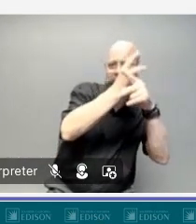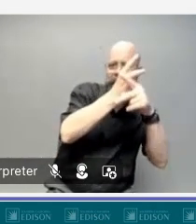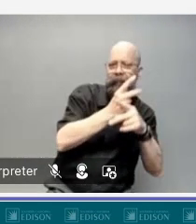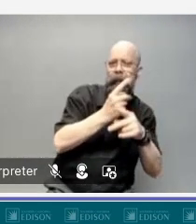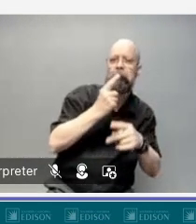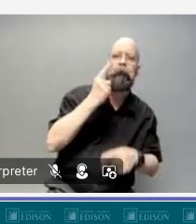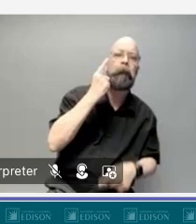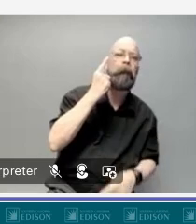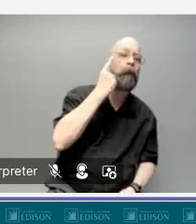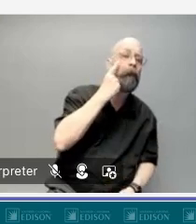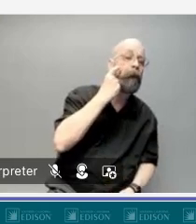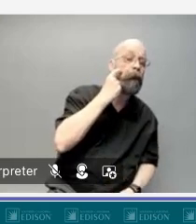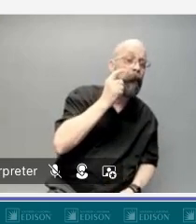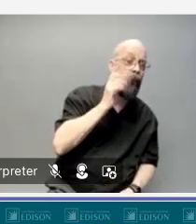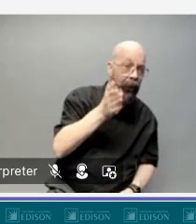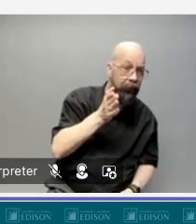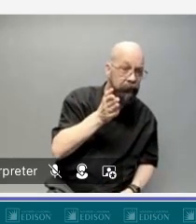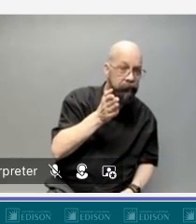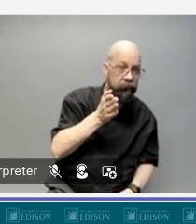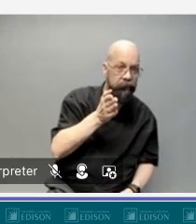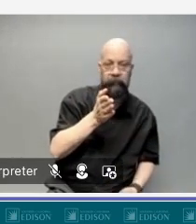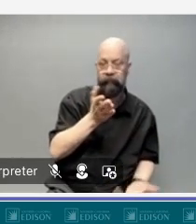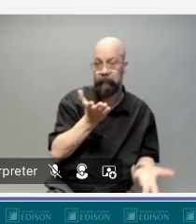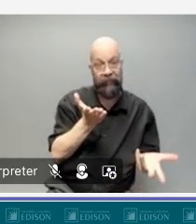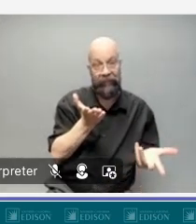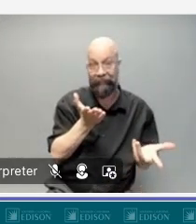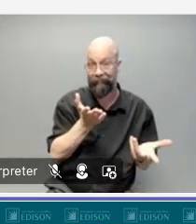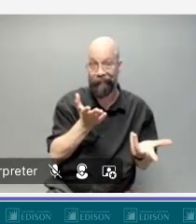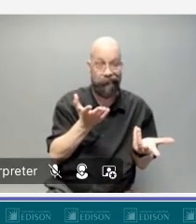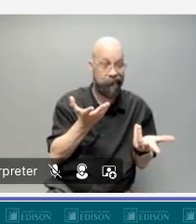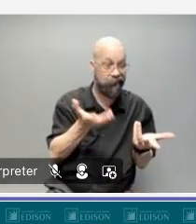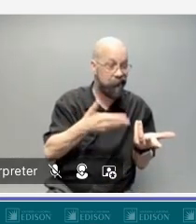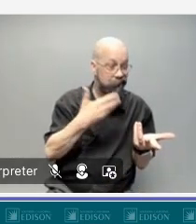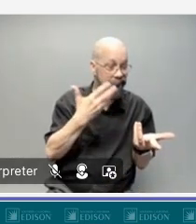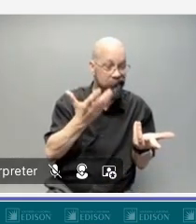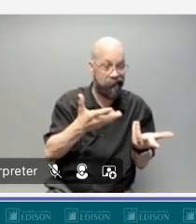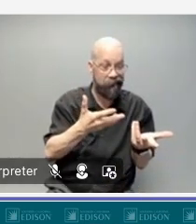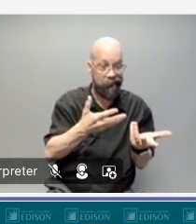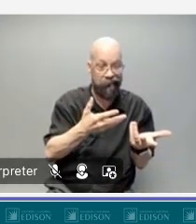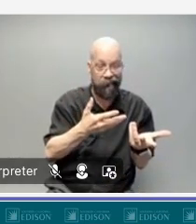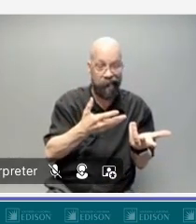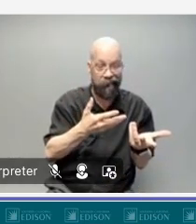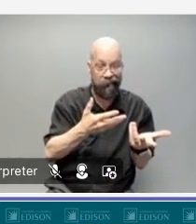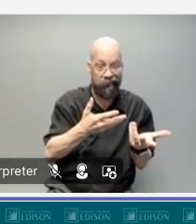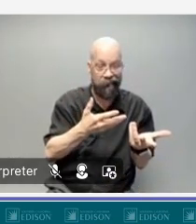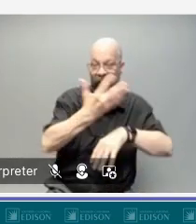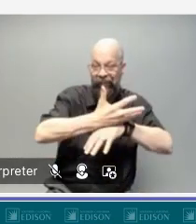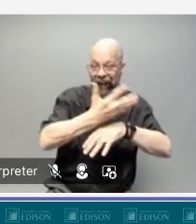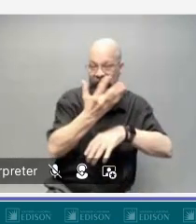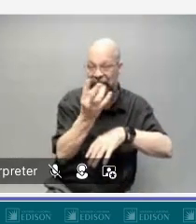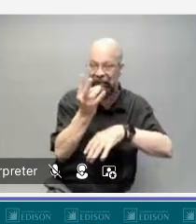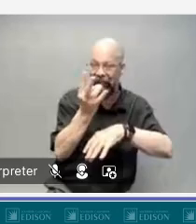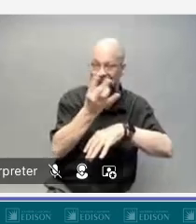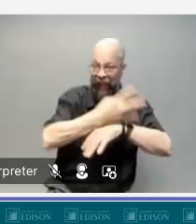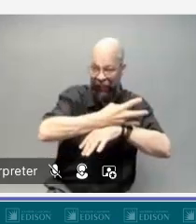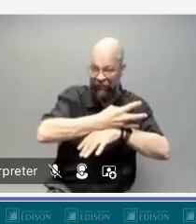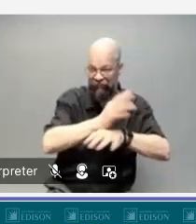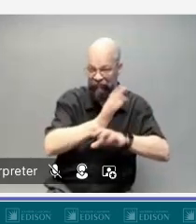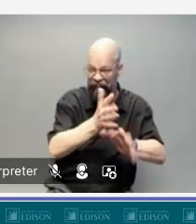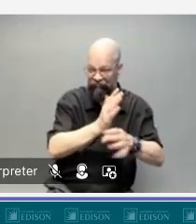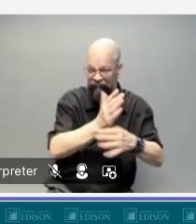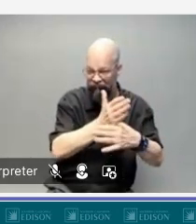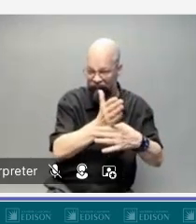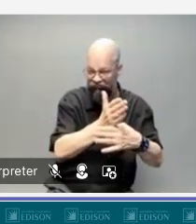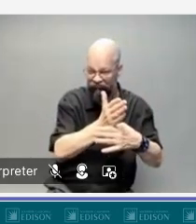the future. And when I say in the future, really for the next 5 to 7 days. The weather forecasts help